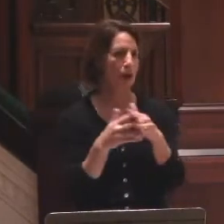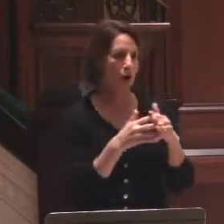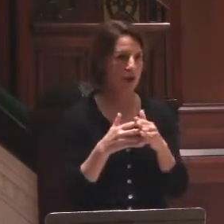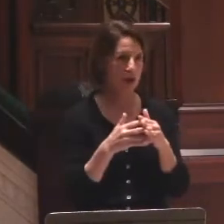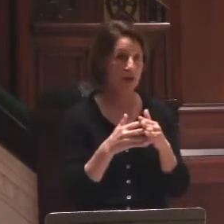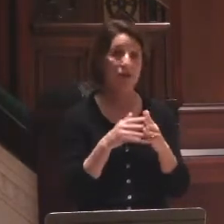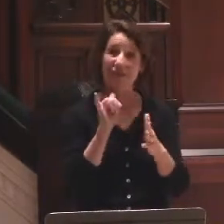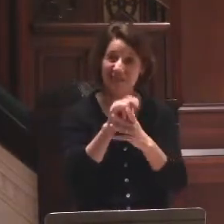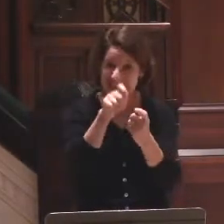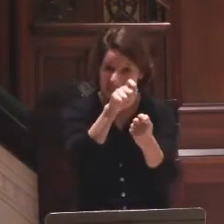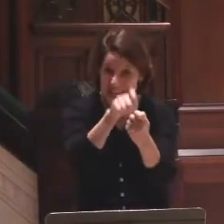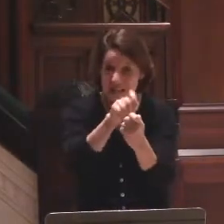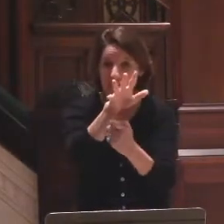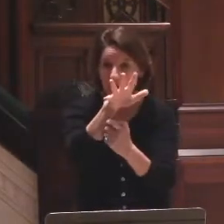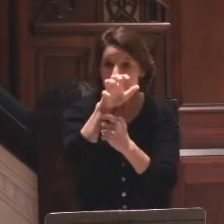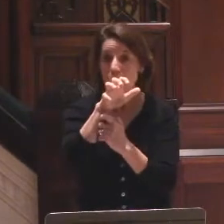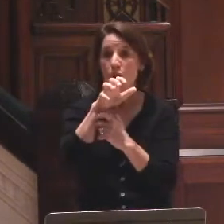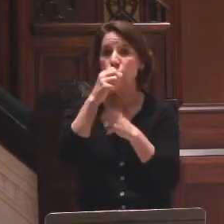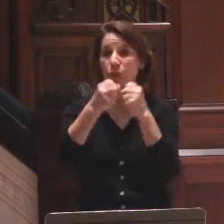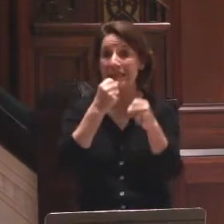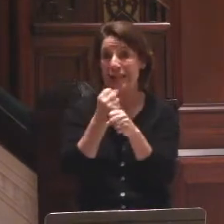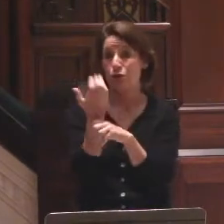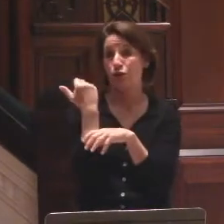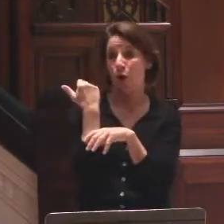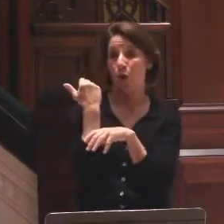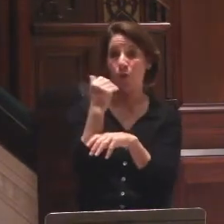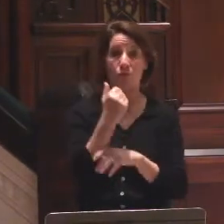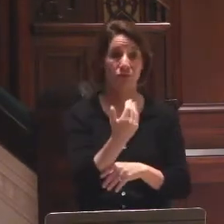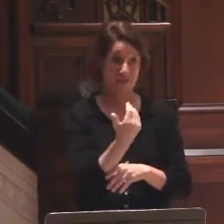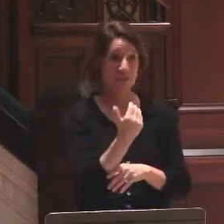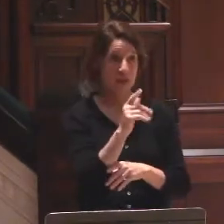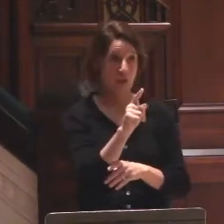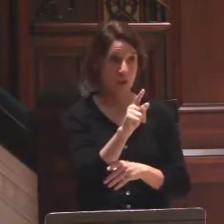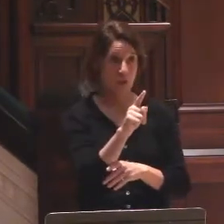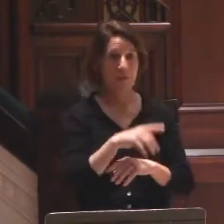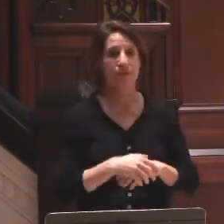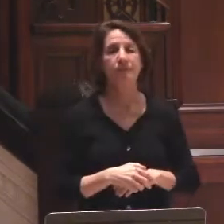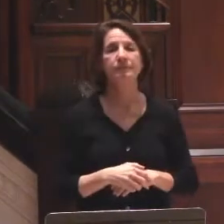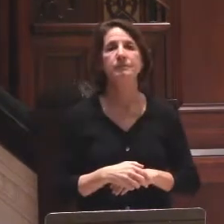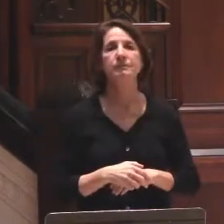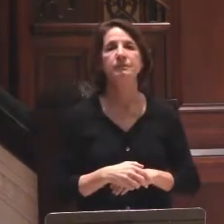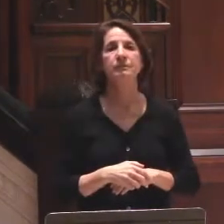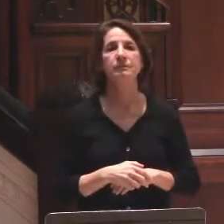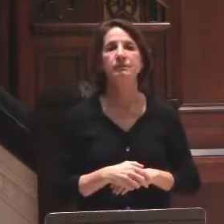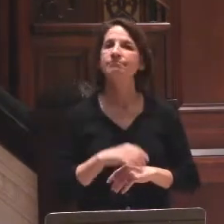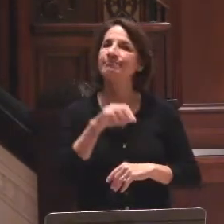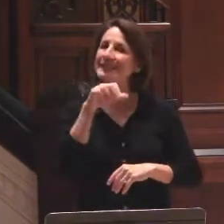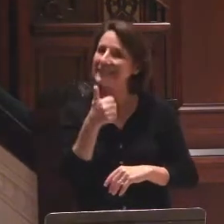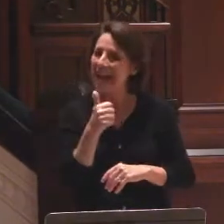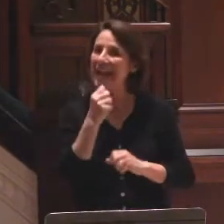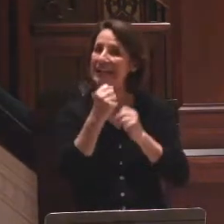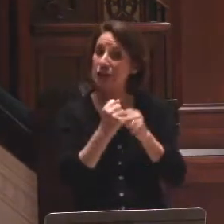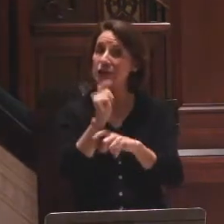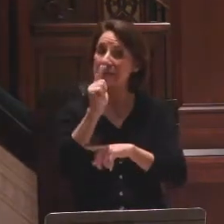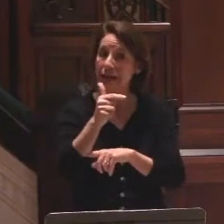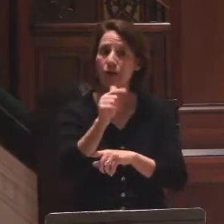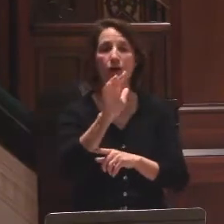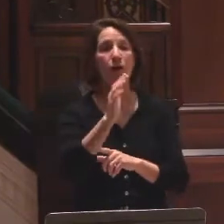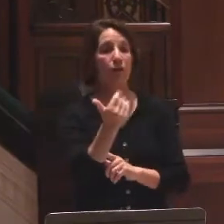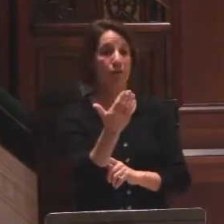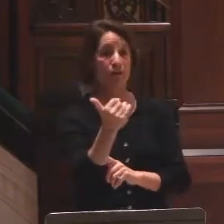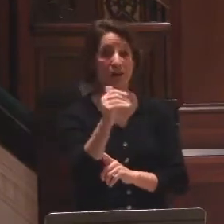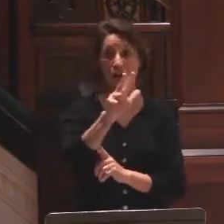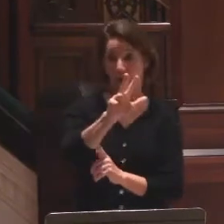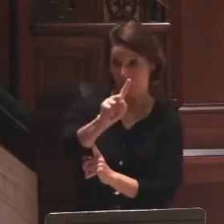exactly 500 years ago, 1521. But 10 years later, in 1531,